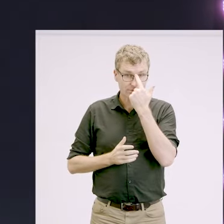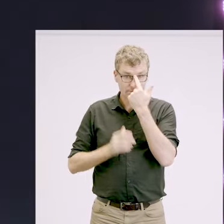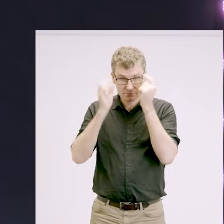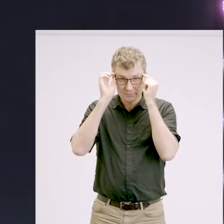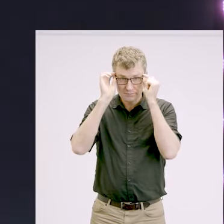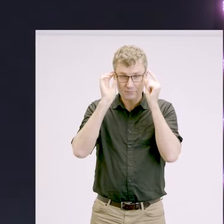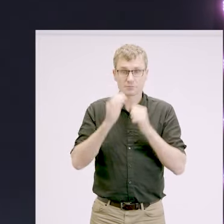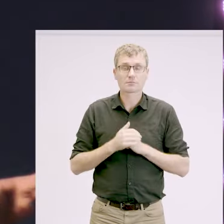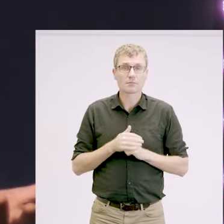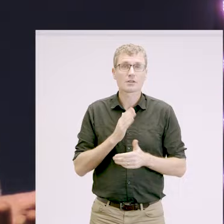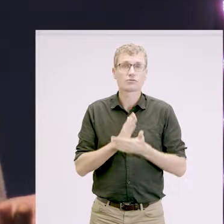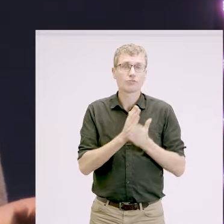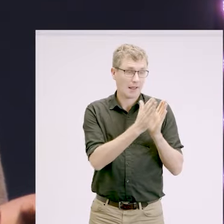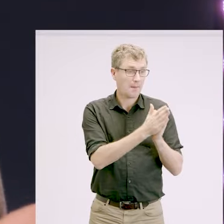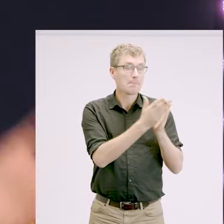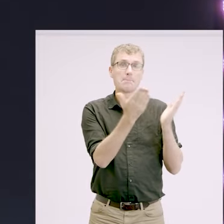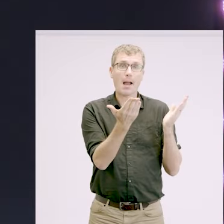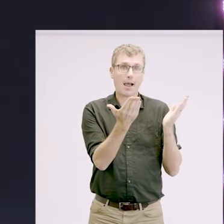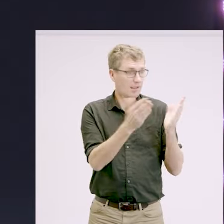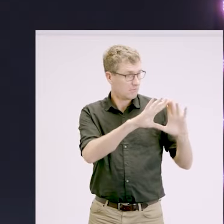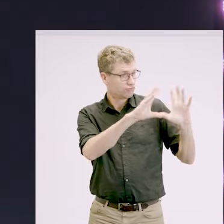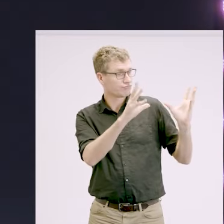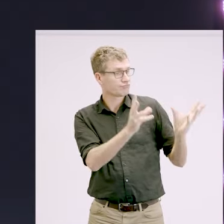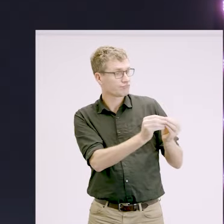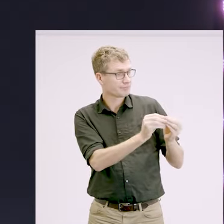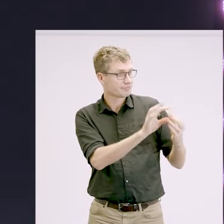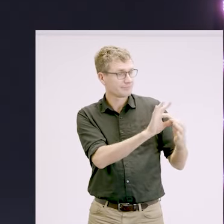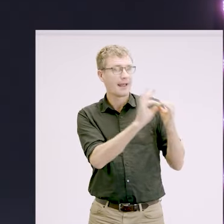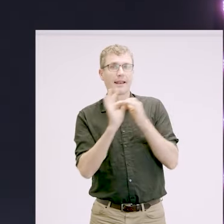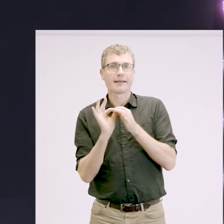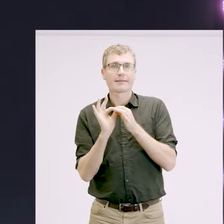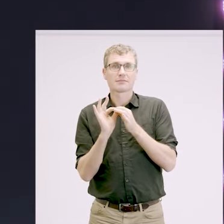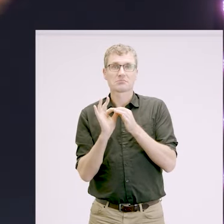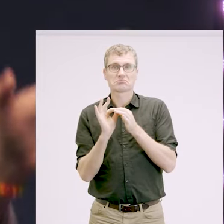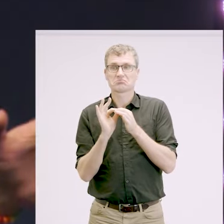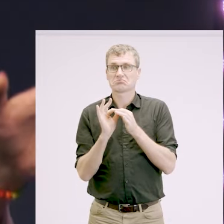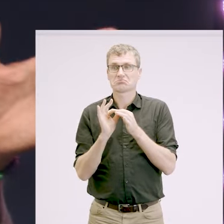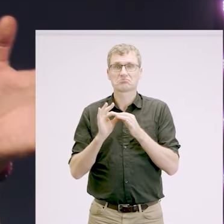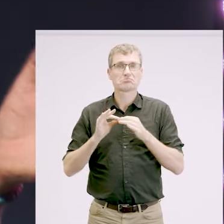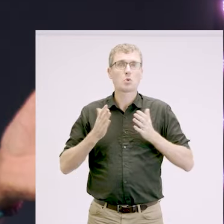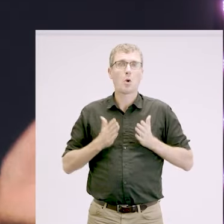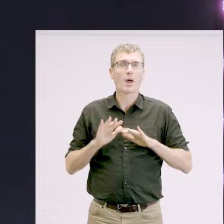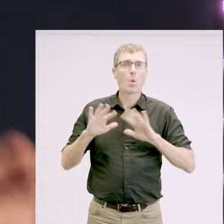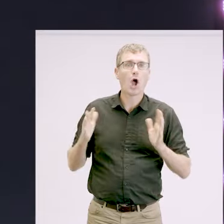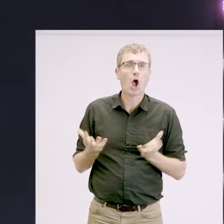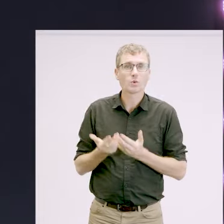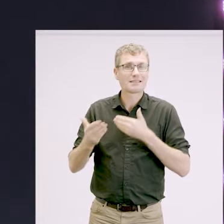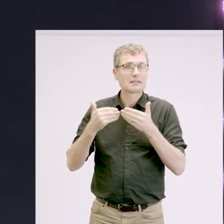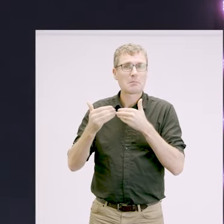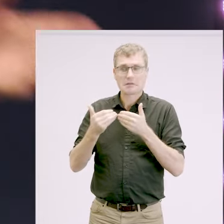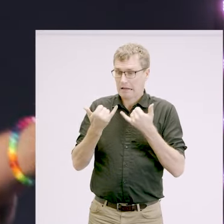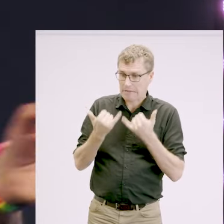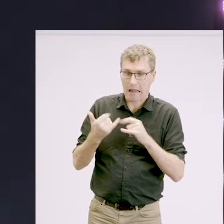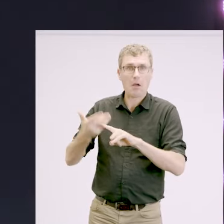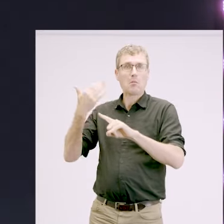faith of the church is that the whole of Scripture always speaks to the whole of human history. God's given us an entire book which has, you